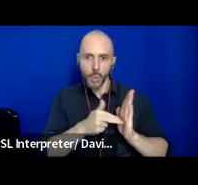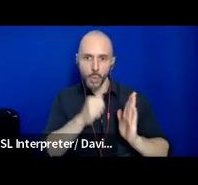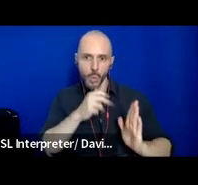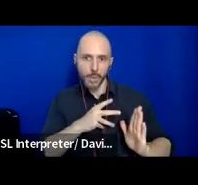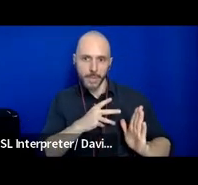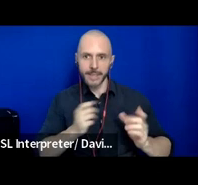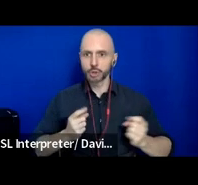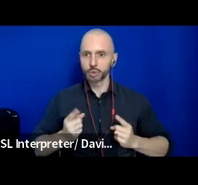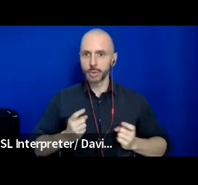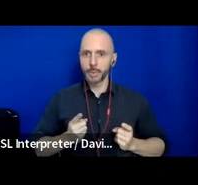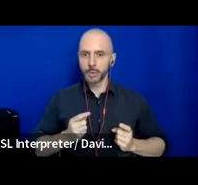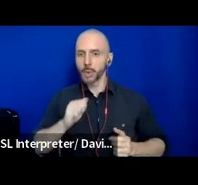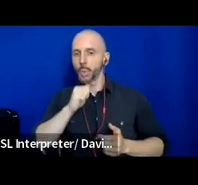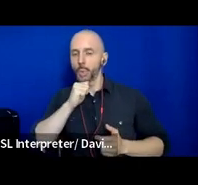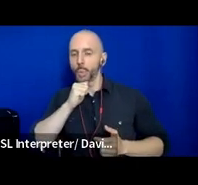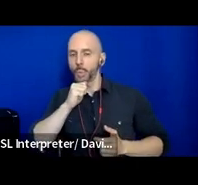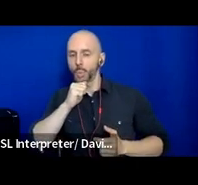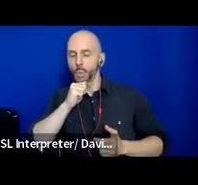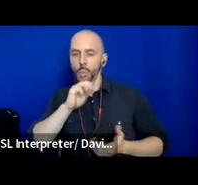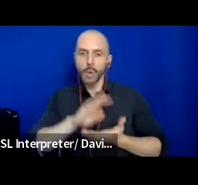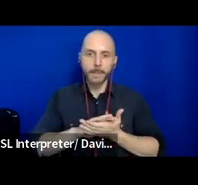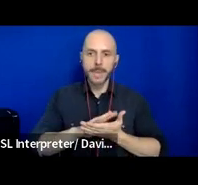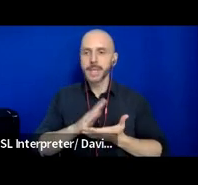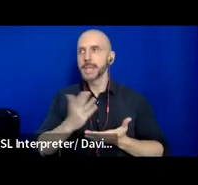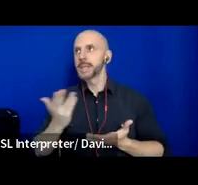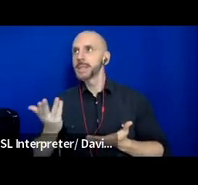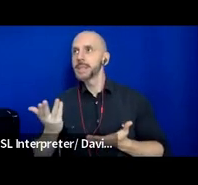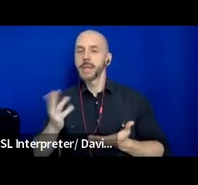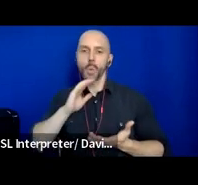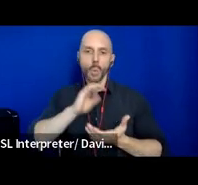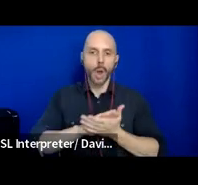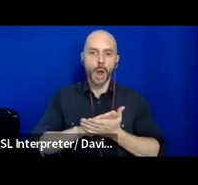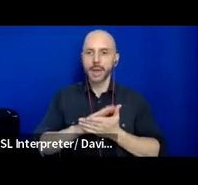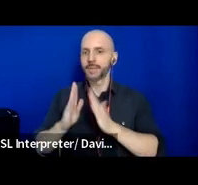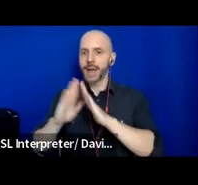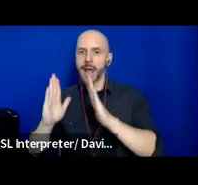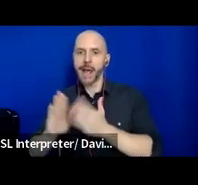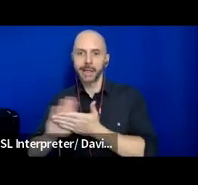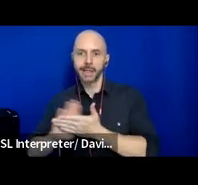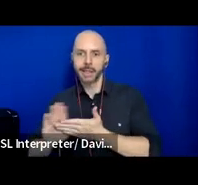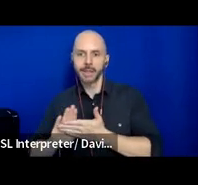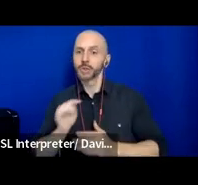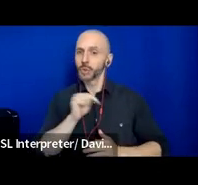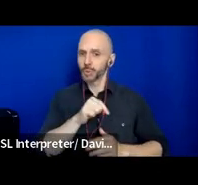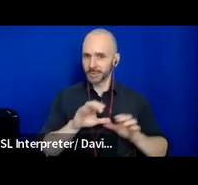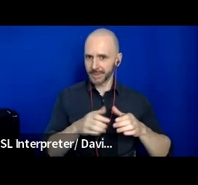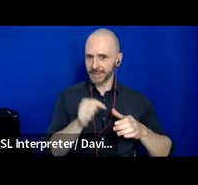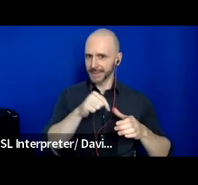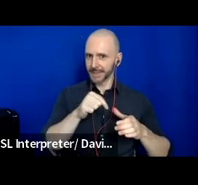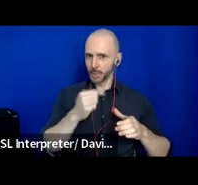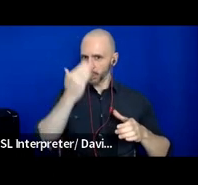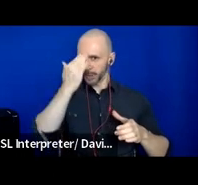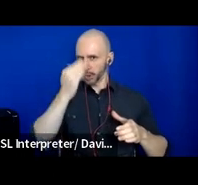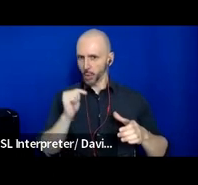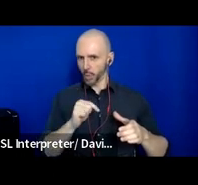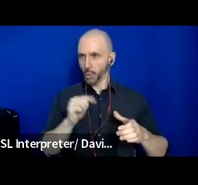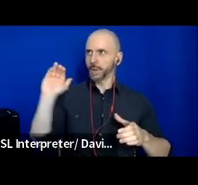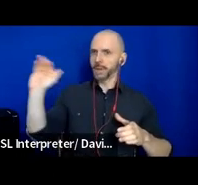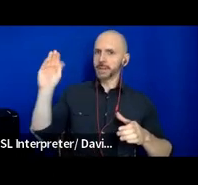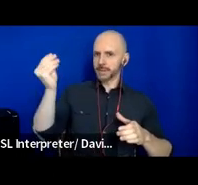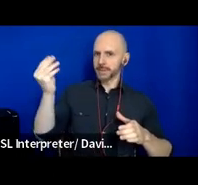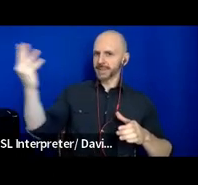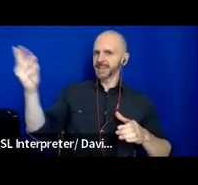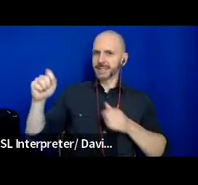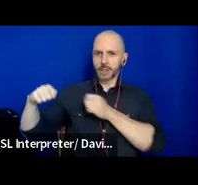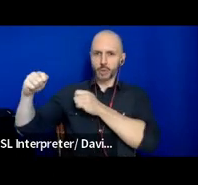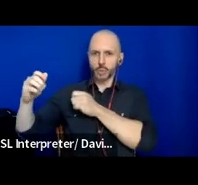responds, well, yes, we have a couple of alpha-type bro-y personalities in our cast. We knew that when we cast them, but that's